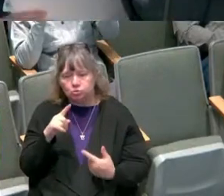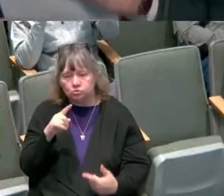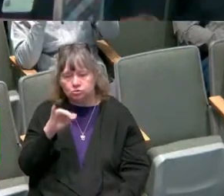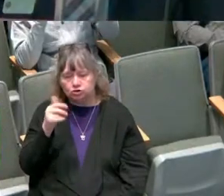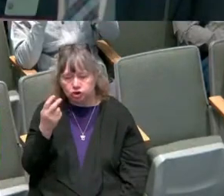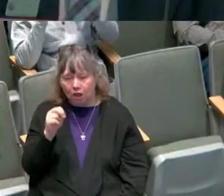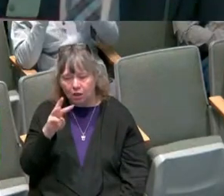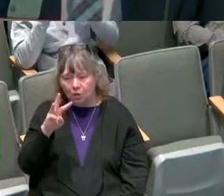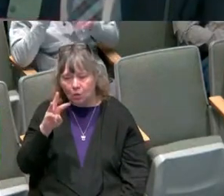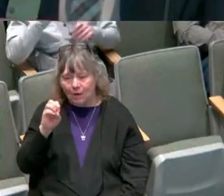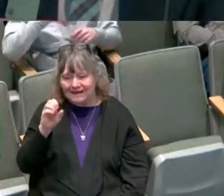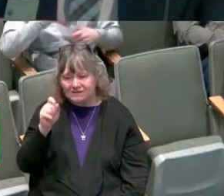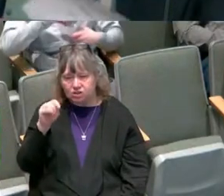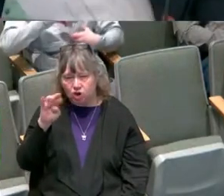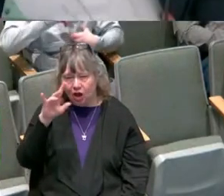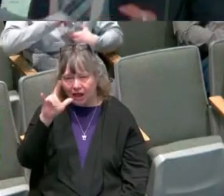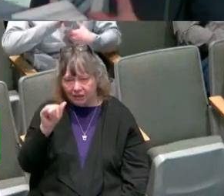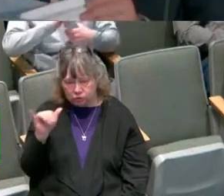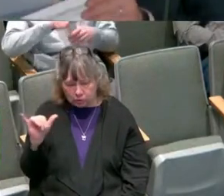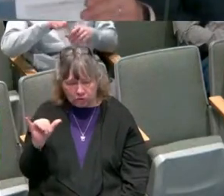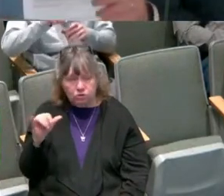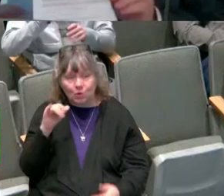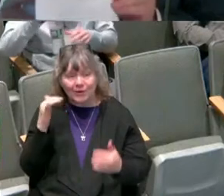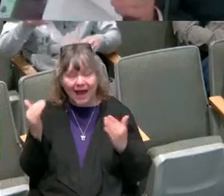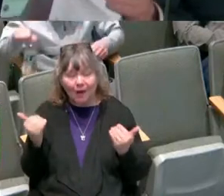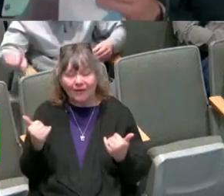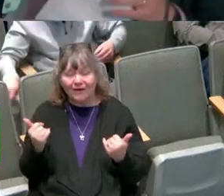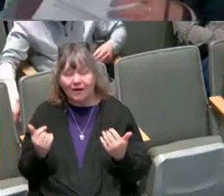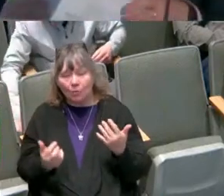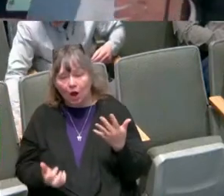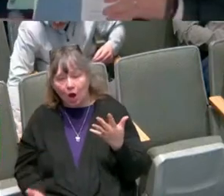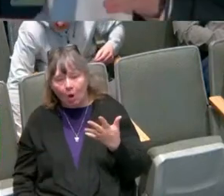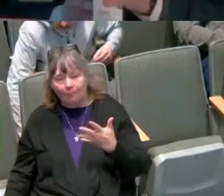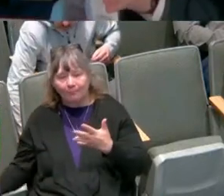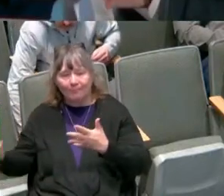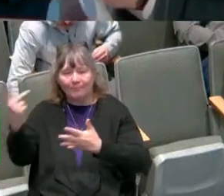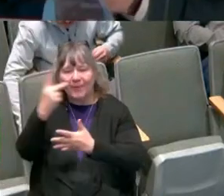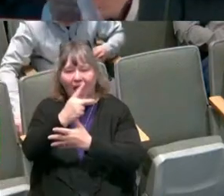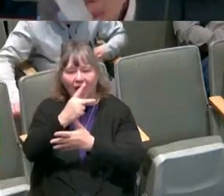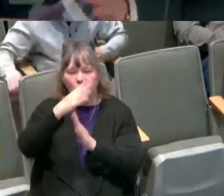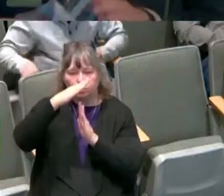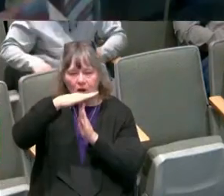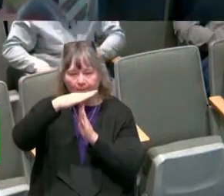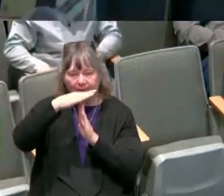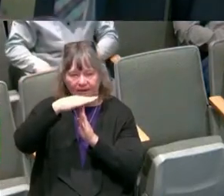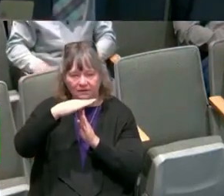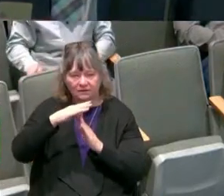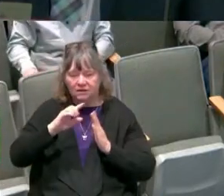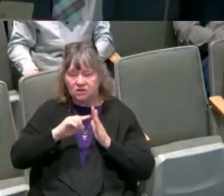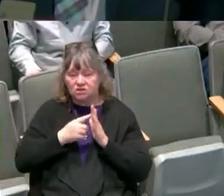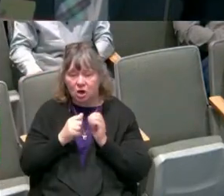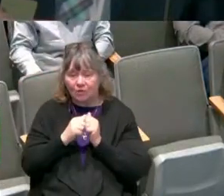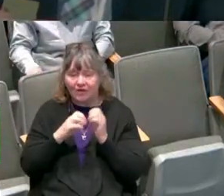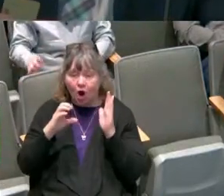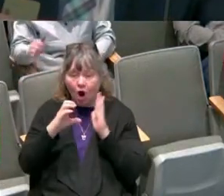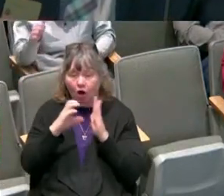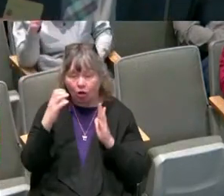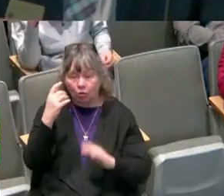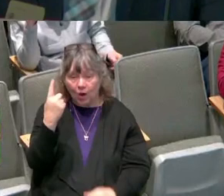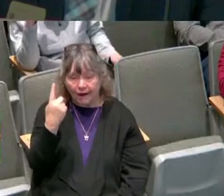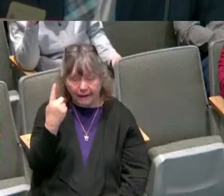too so now we will go to the beginning starting with article